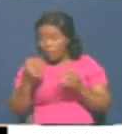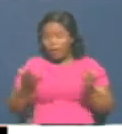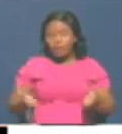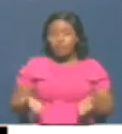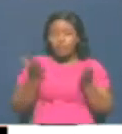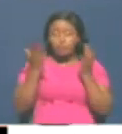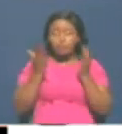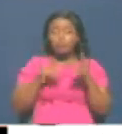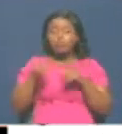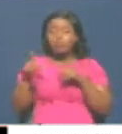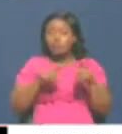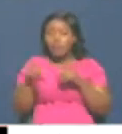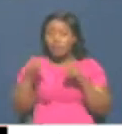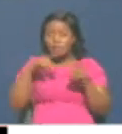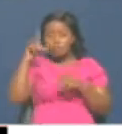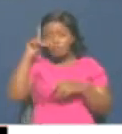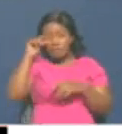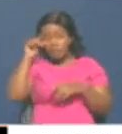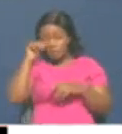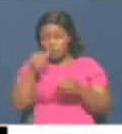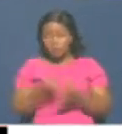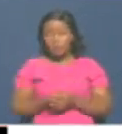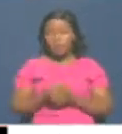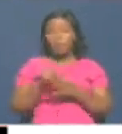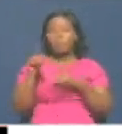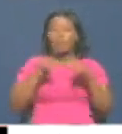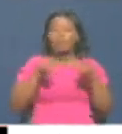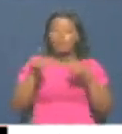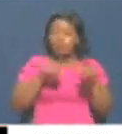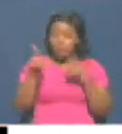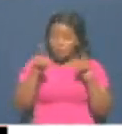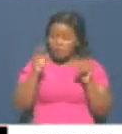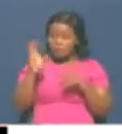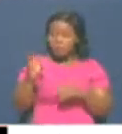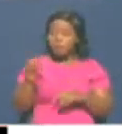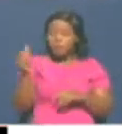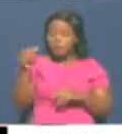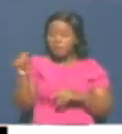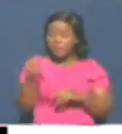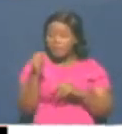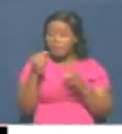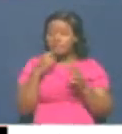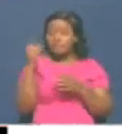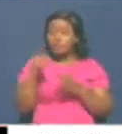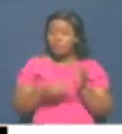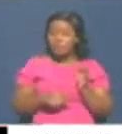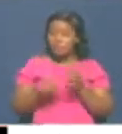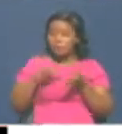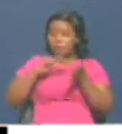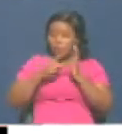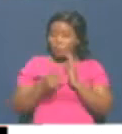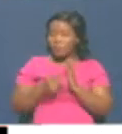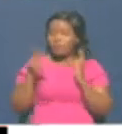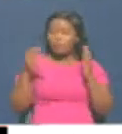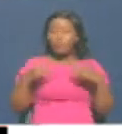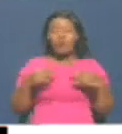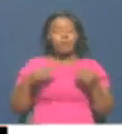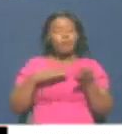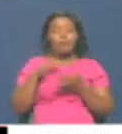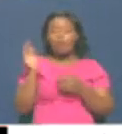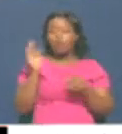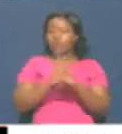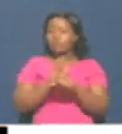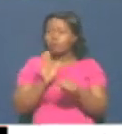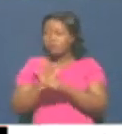coast. According to Tourism Cabinet Secretary Najib Balala, the projects will open up the coastline hinterland